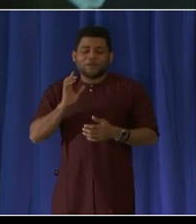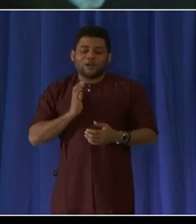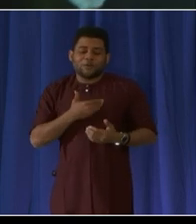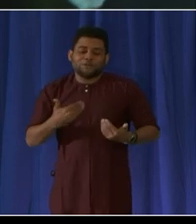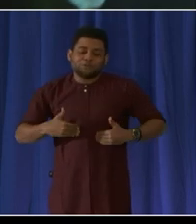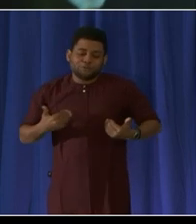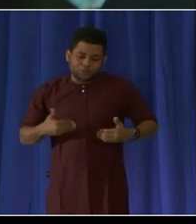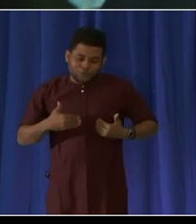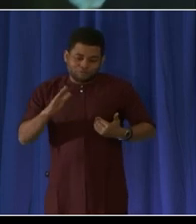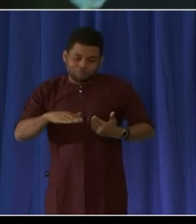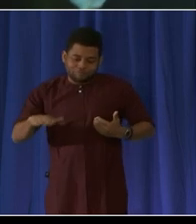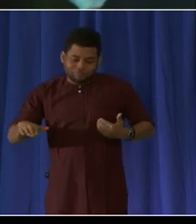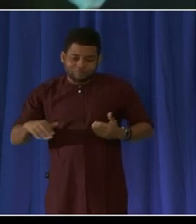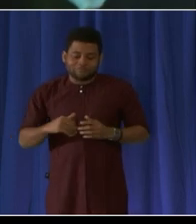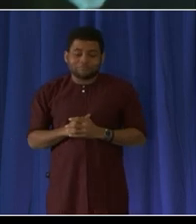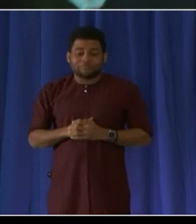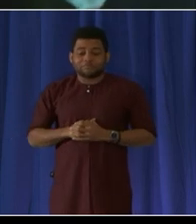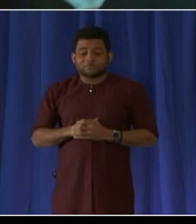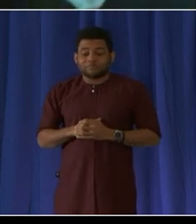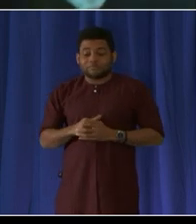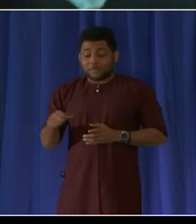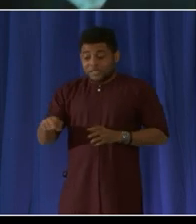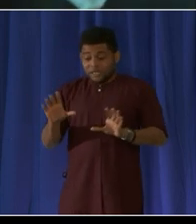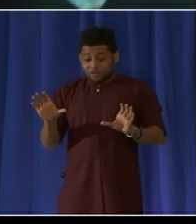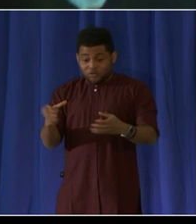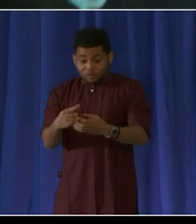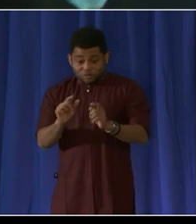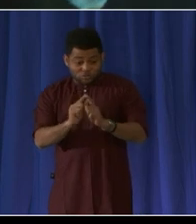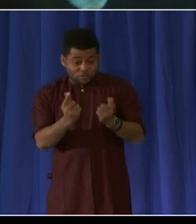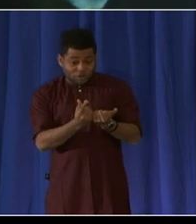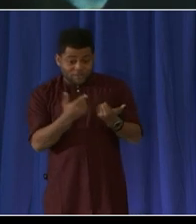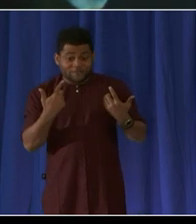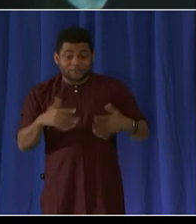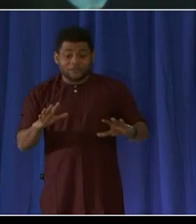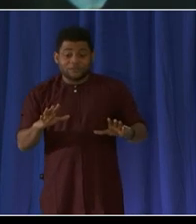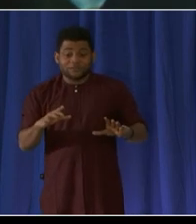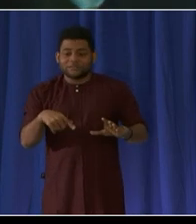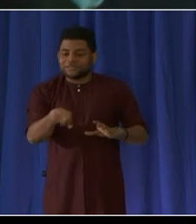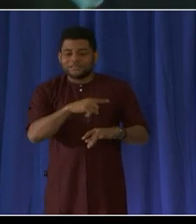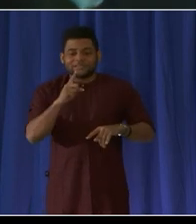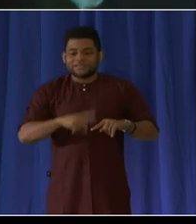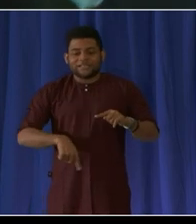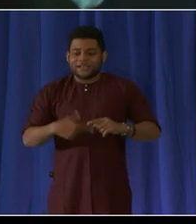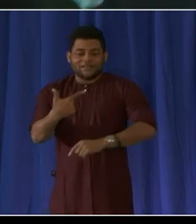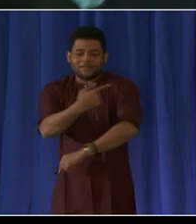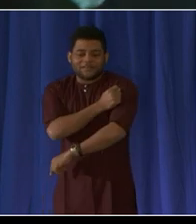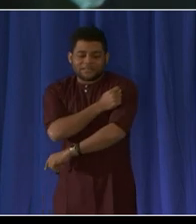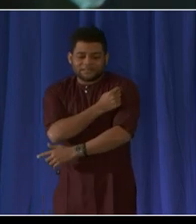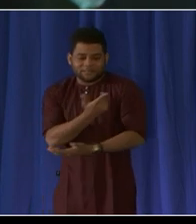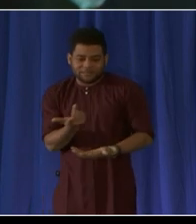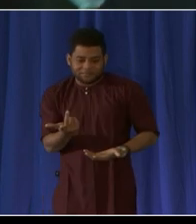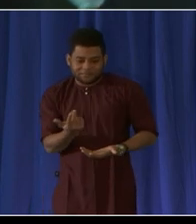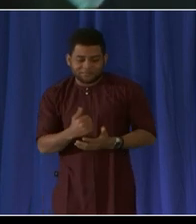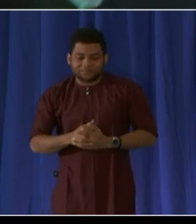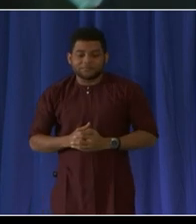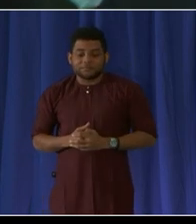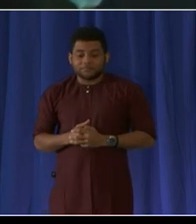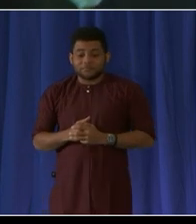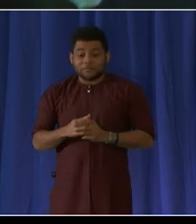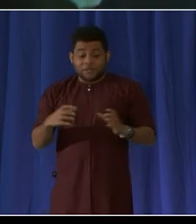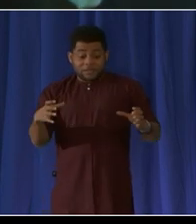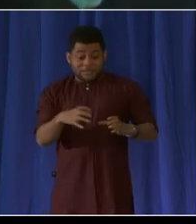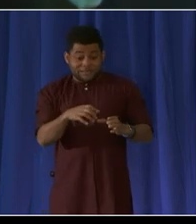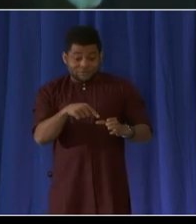littlest learners in a group that has been vaccine ineligible. And we